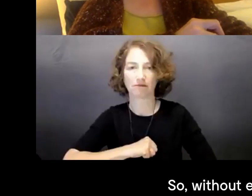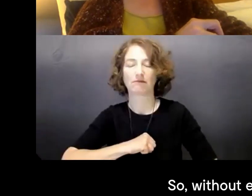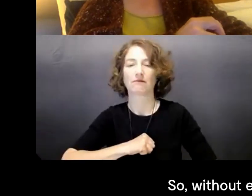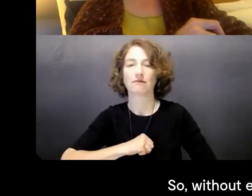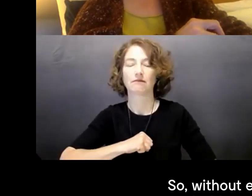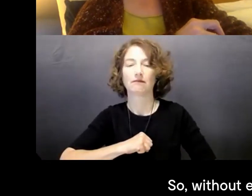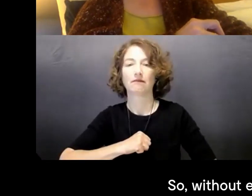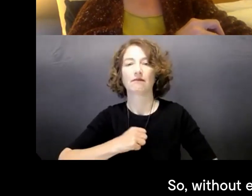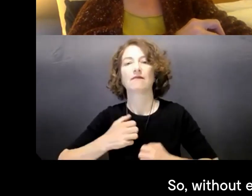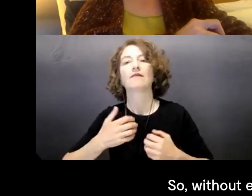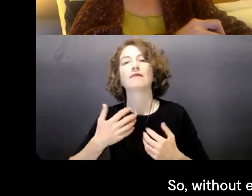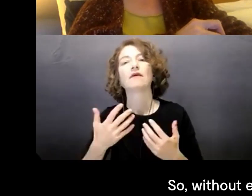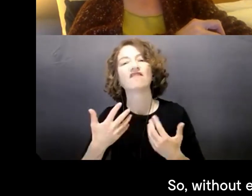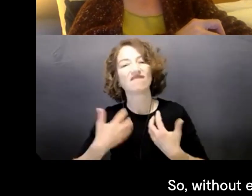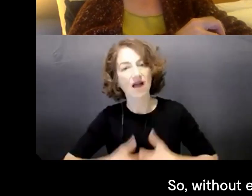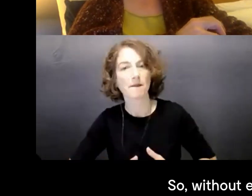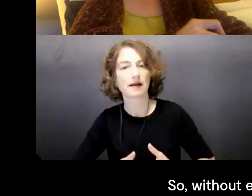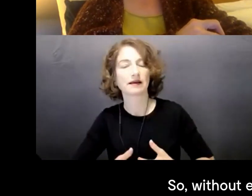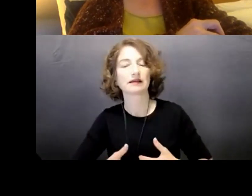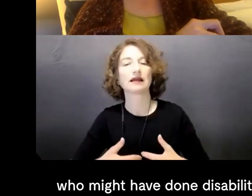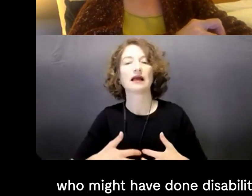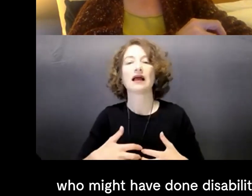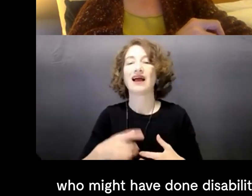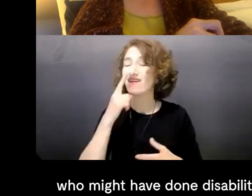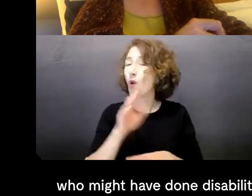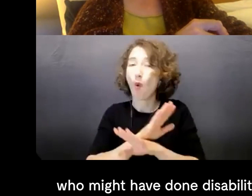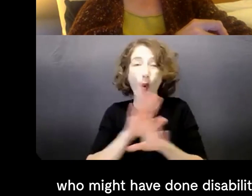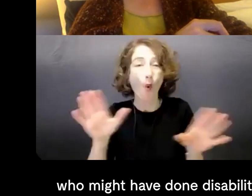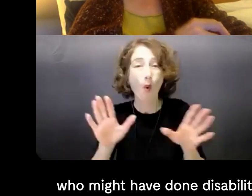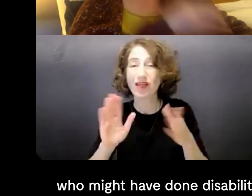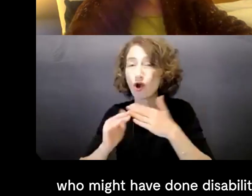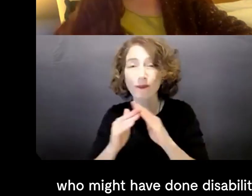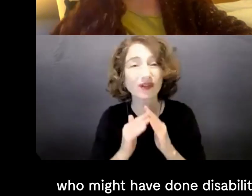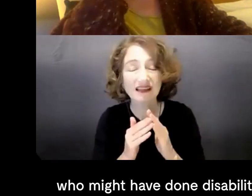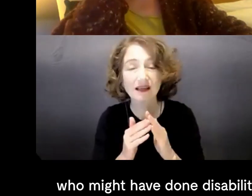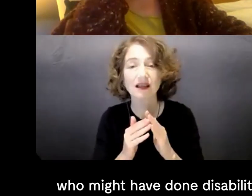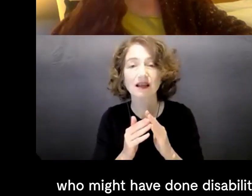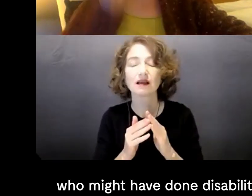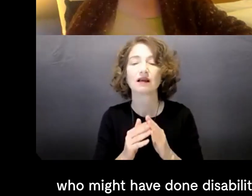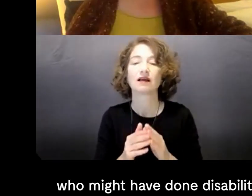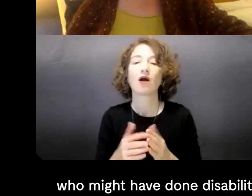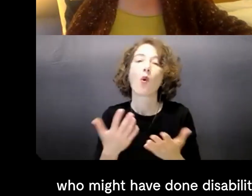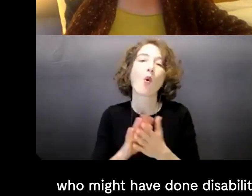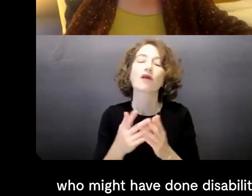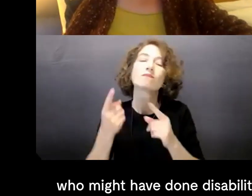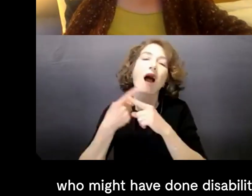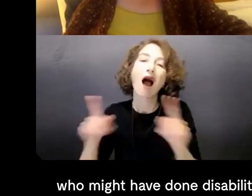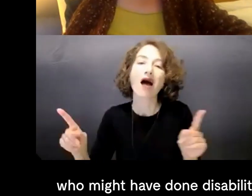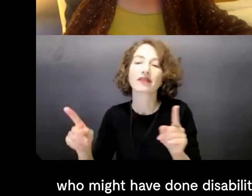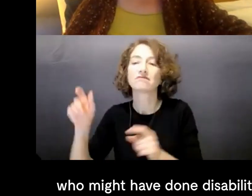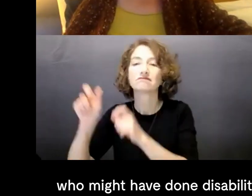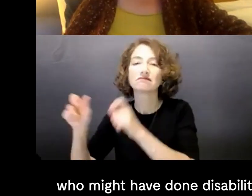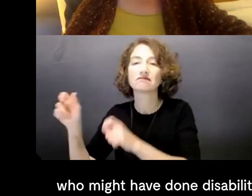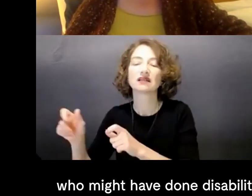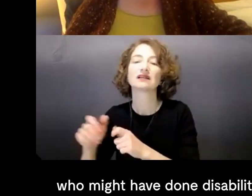without experiencing it and without other people who might have done disability arts